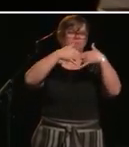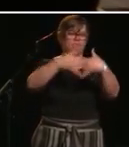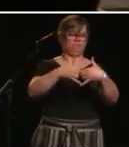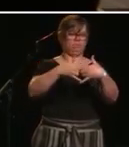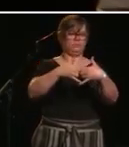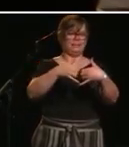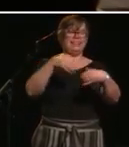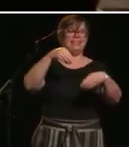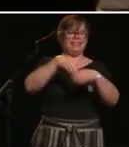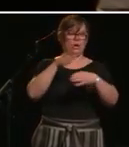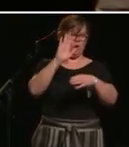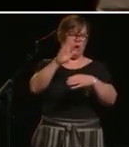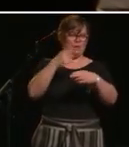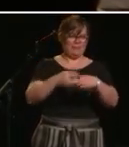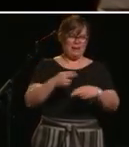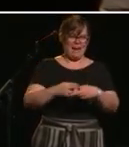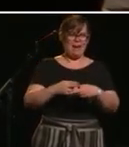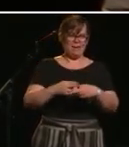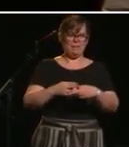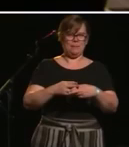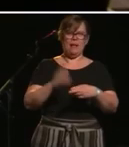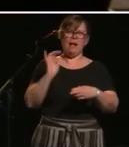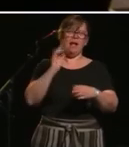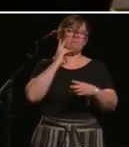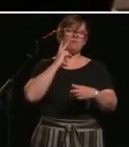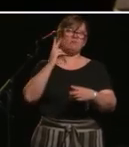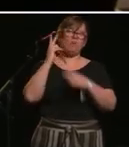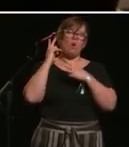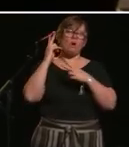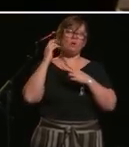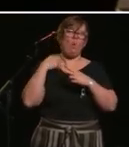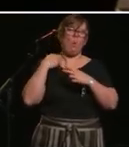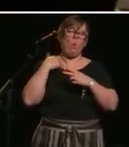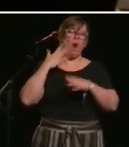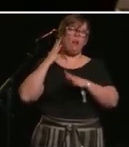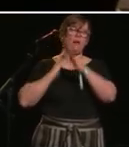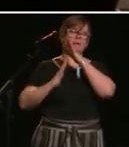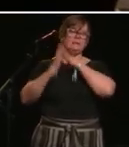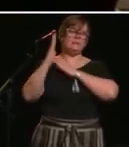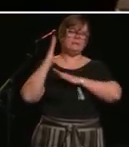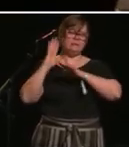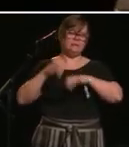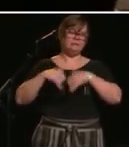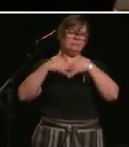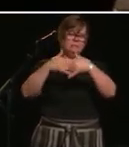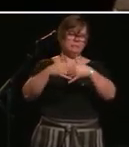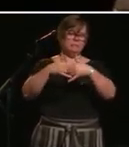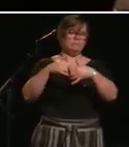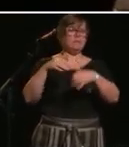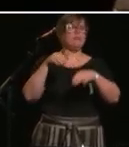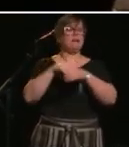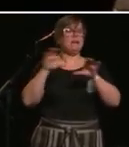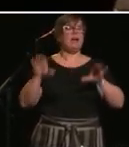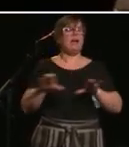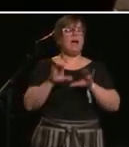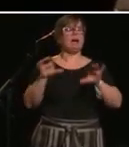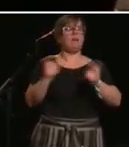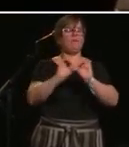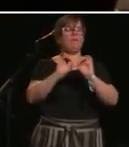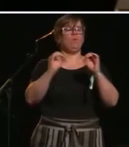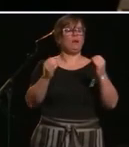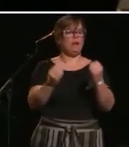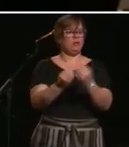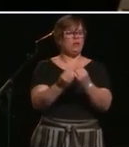recipient, a memorial or legacy recipient, and an active organization in recognition of their